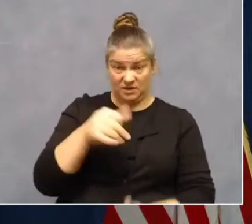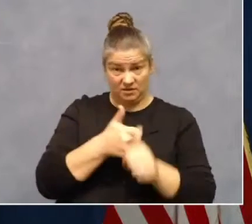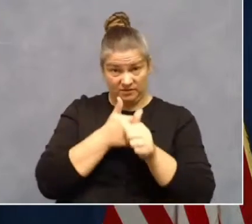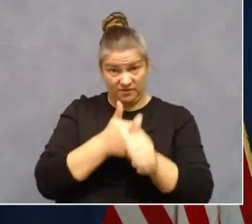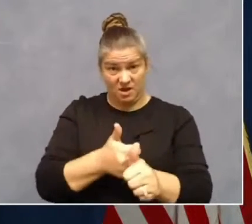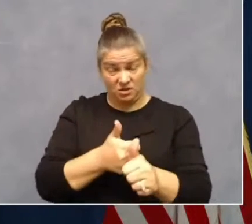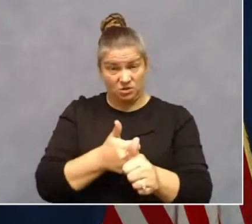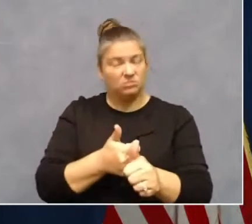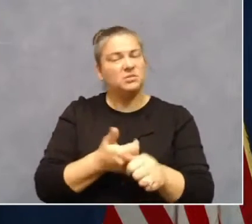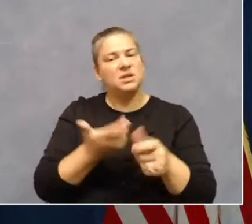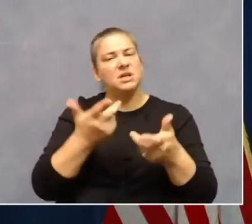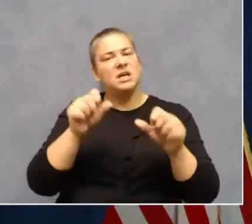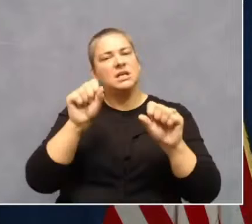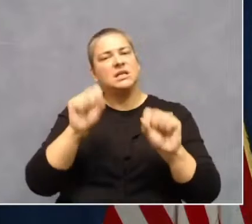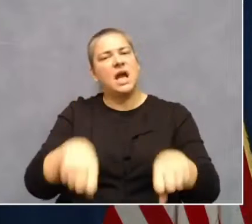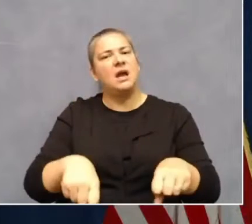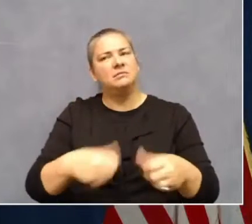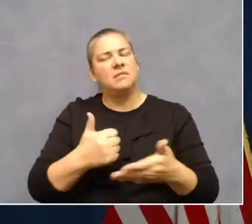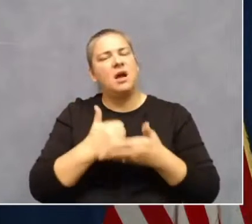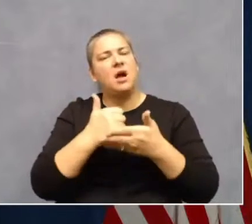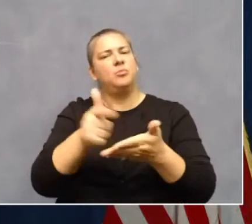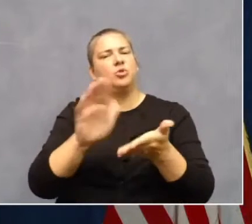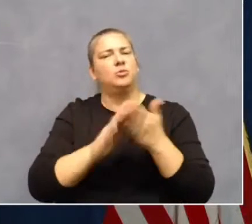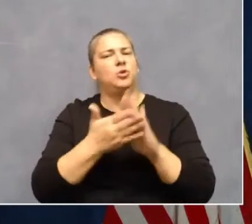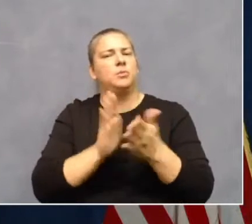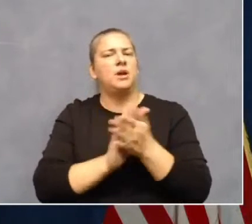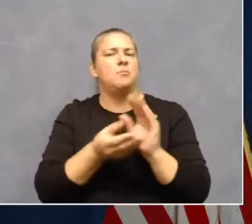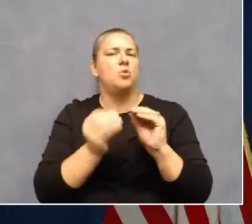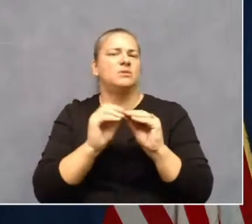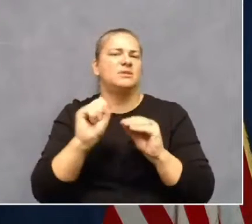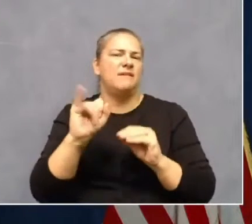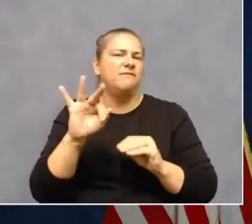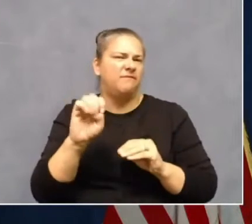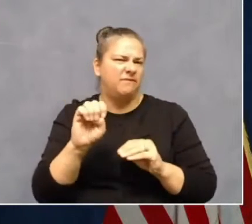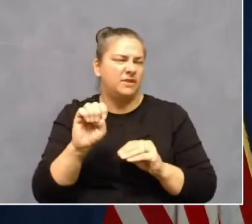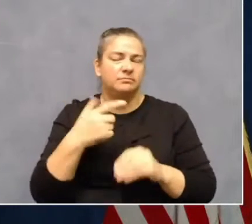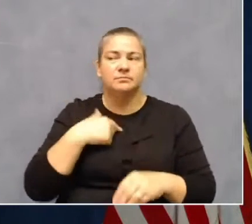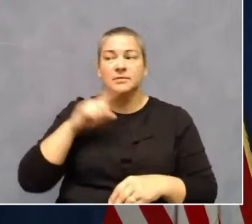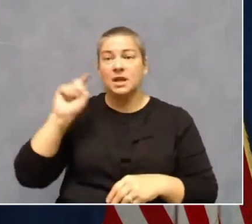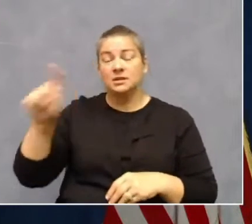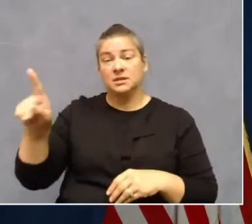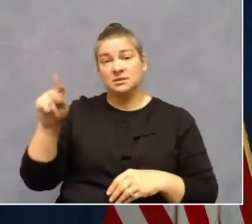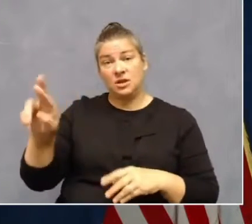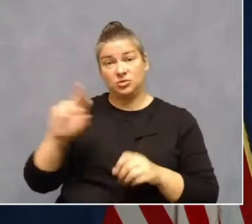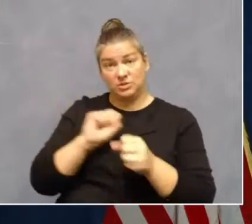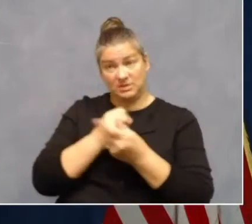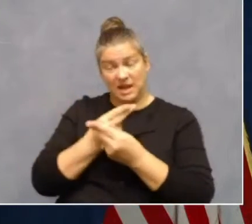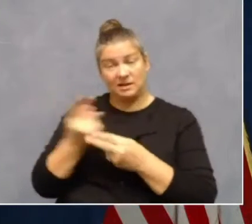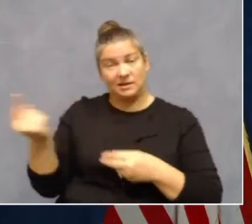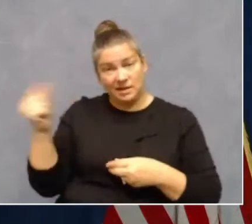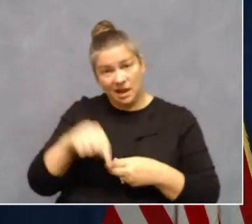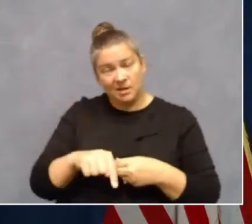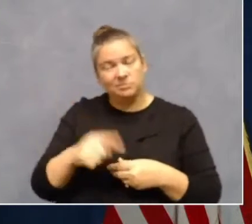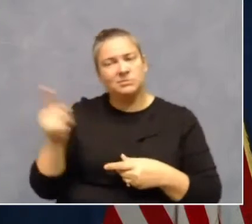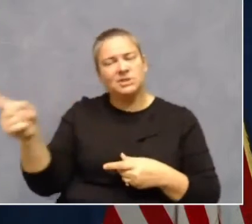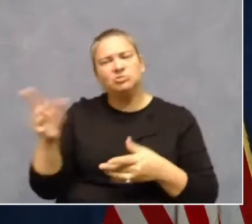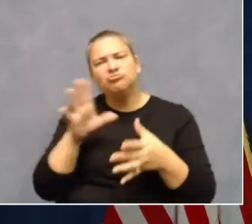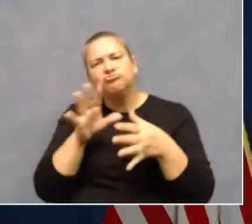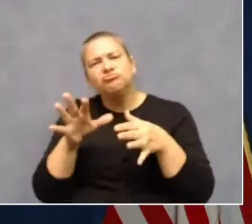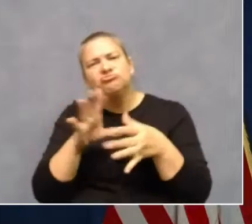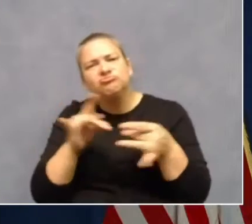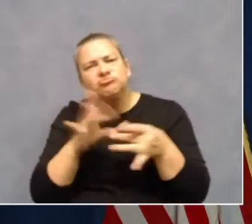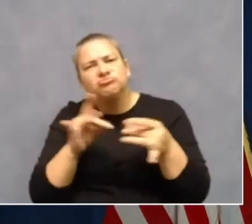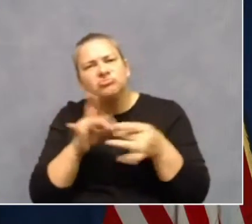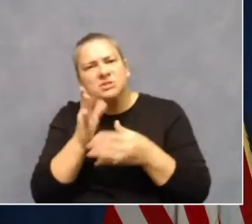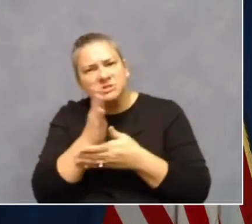and will make your community safer. I'm going to ask Dr. Stack to come up and give some of his thoughts, and then we'll